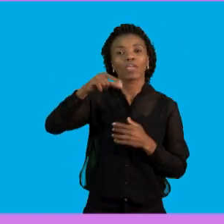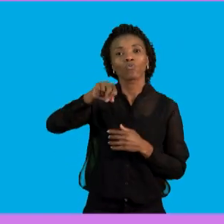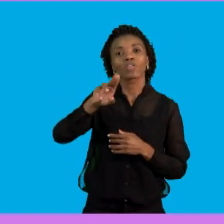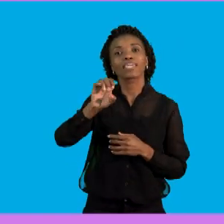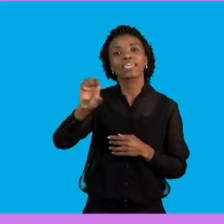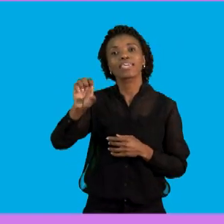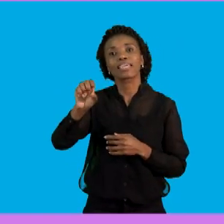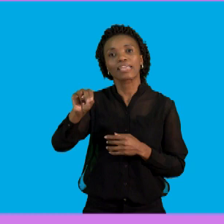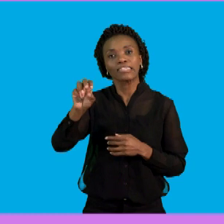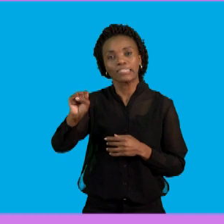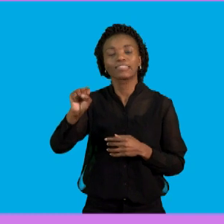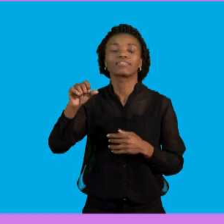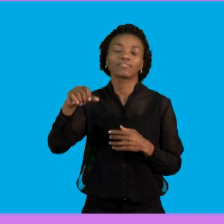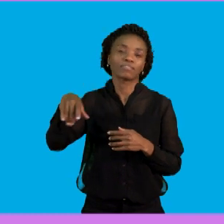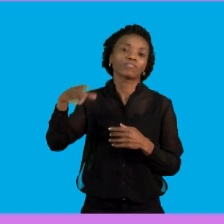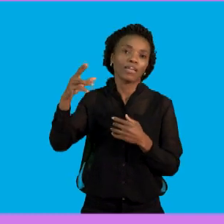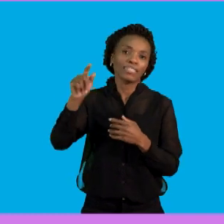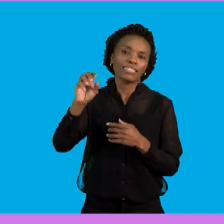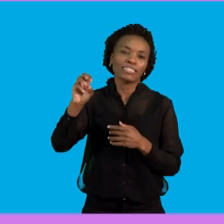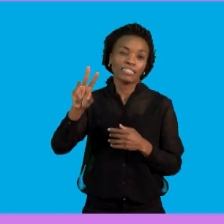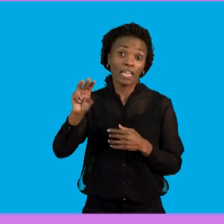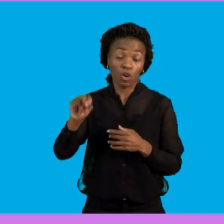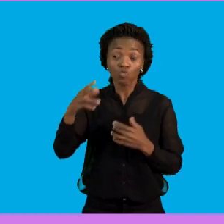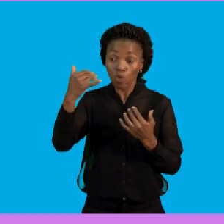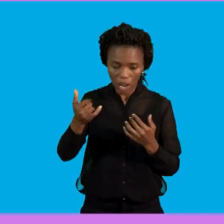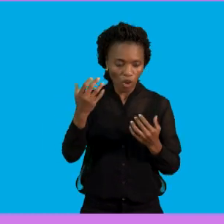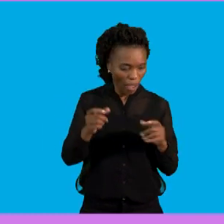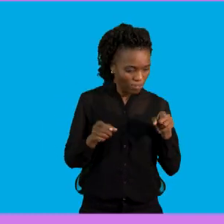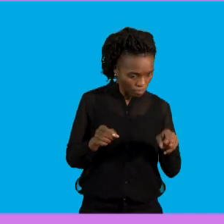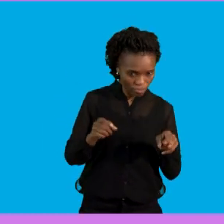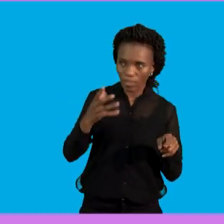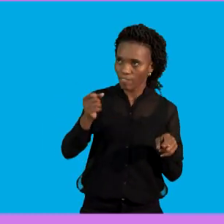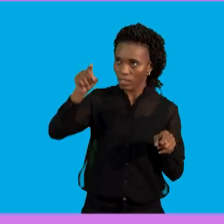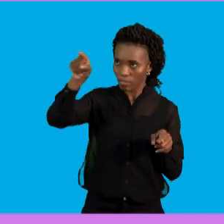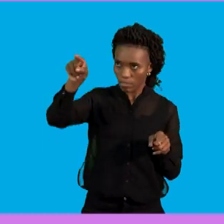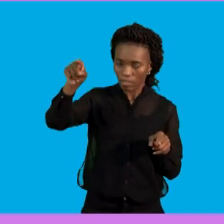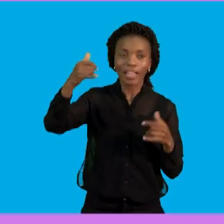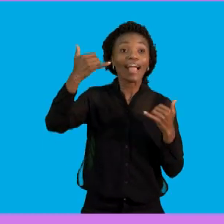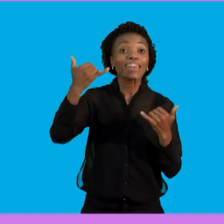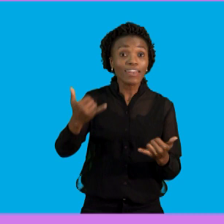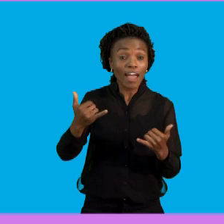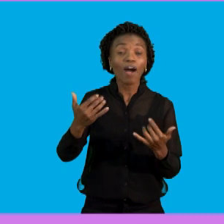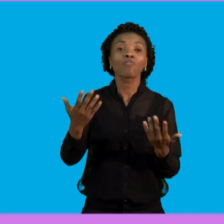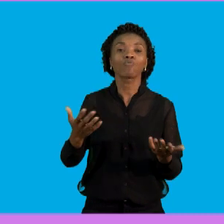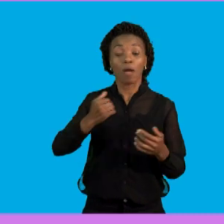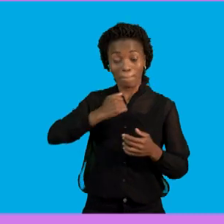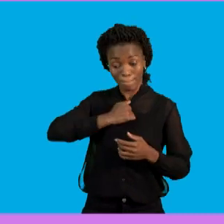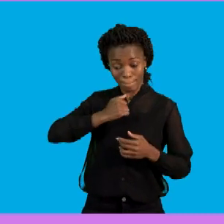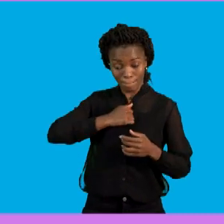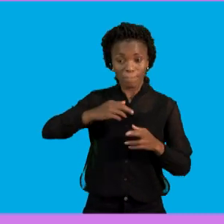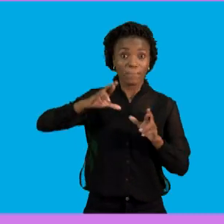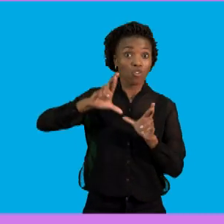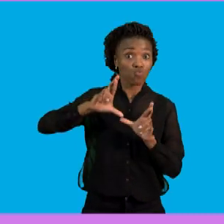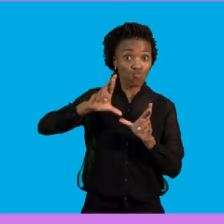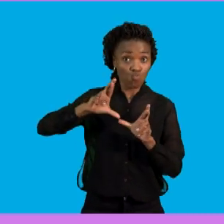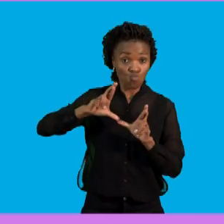circle at Queenstown. So now you have your two locations. Then you take your ruler and